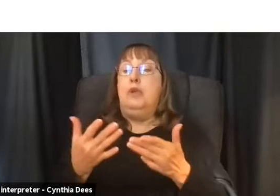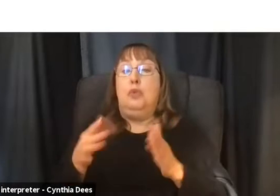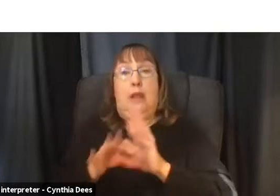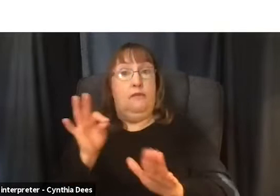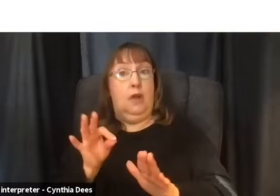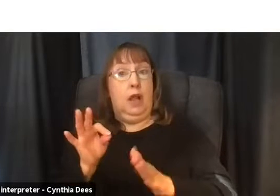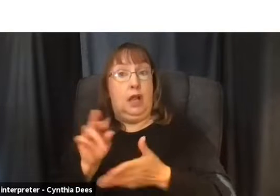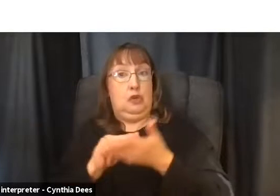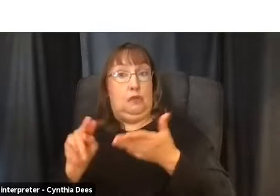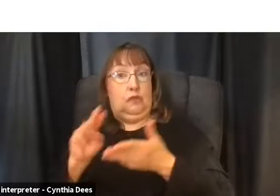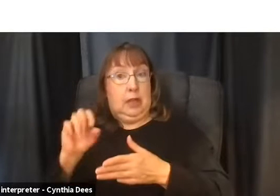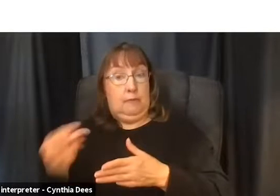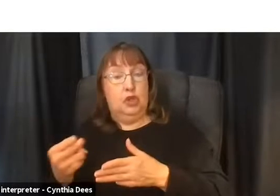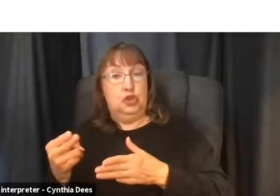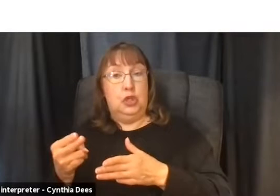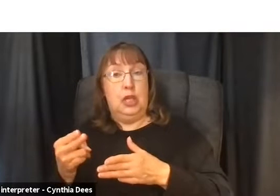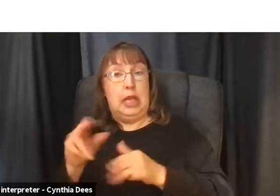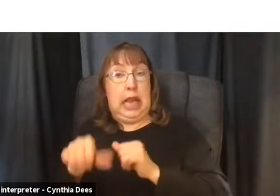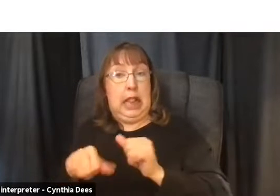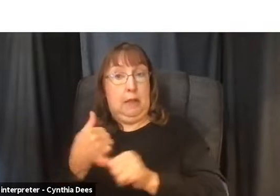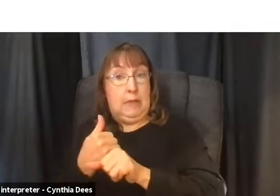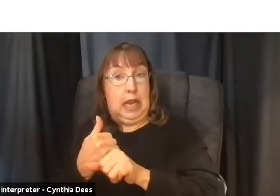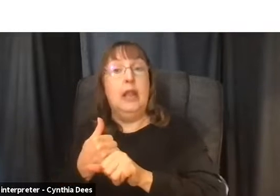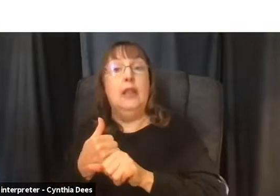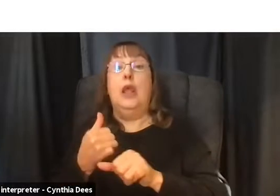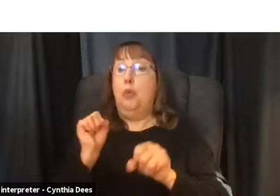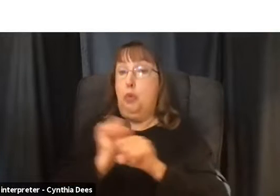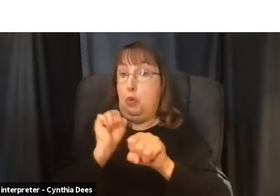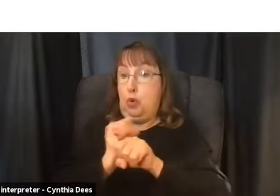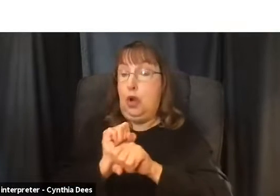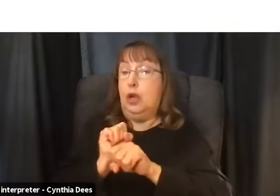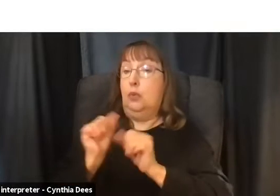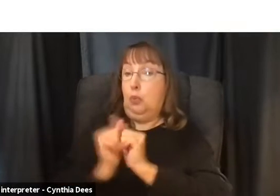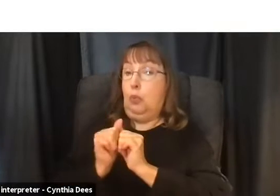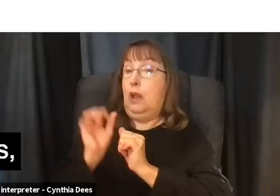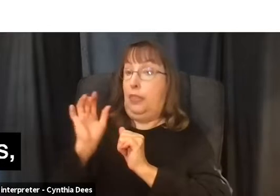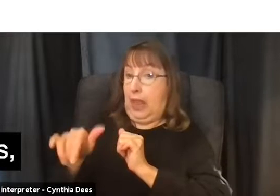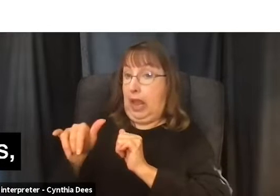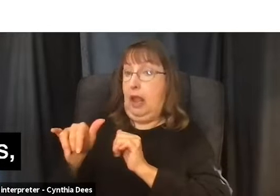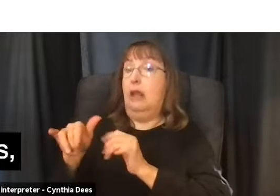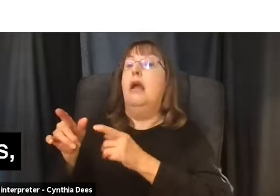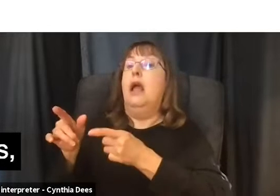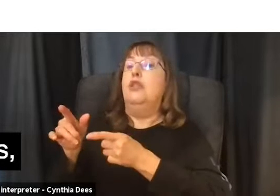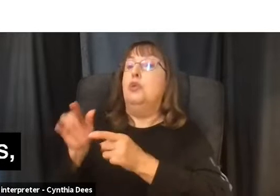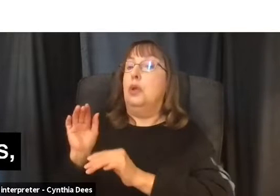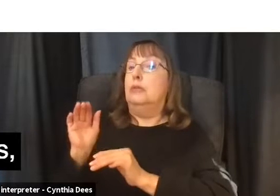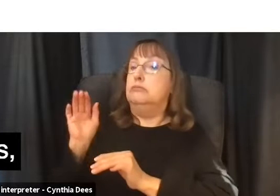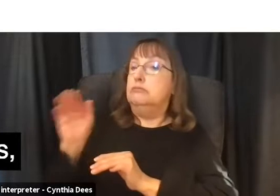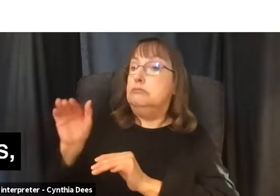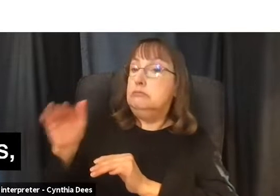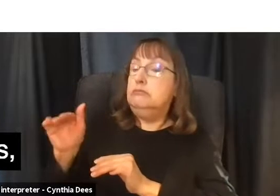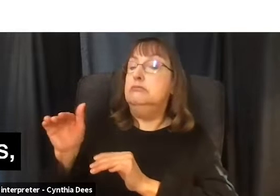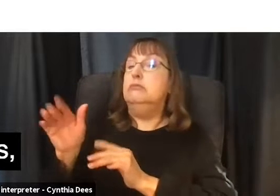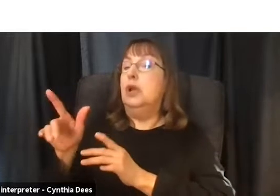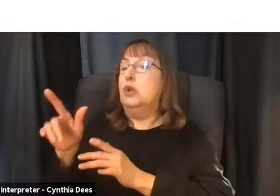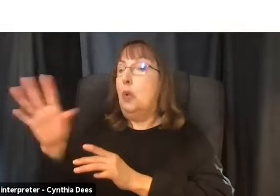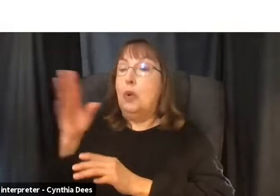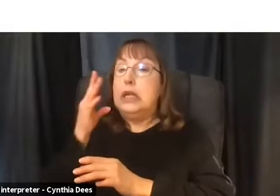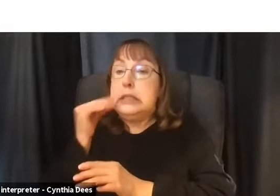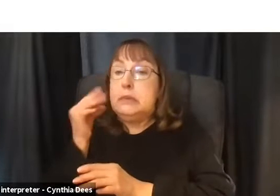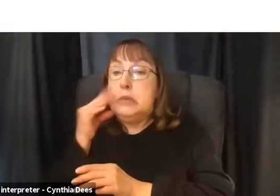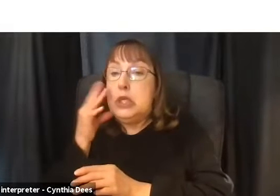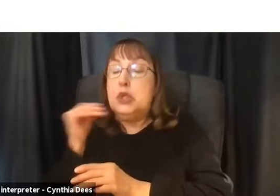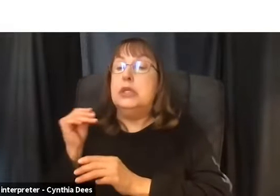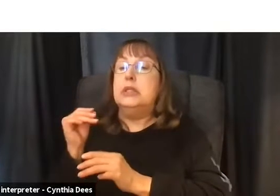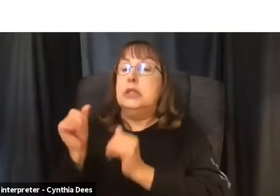actually work at these companies or organizations, and reach out to them and ask them for their lived experiences, their